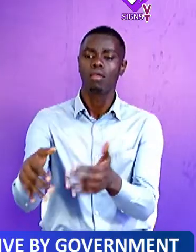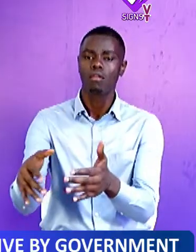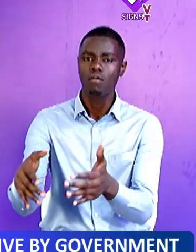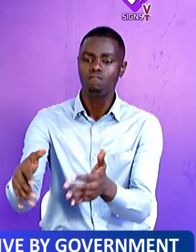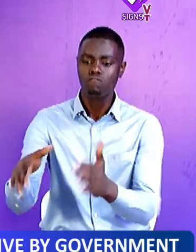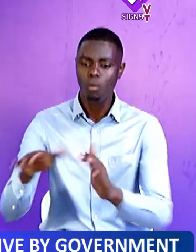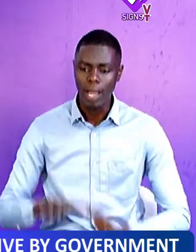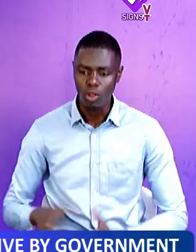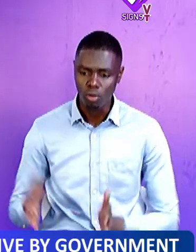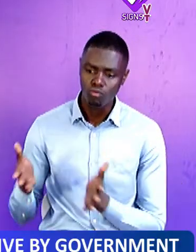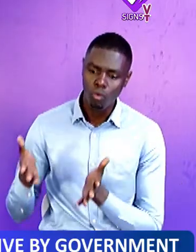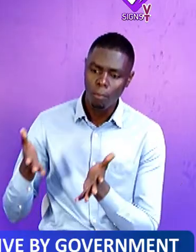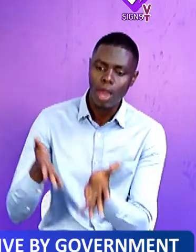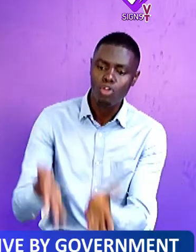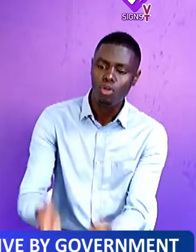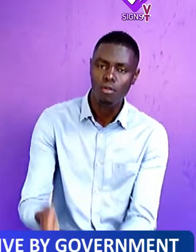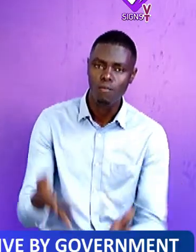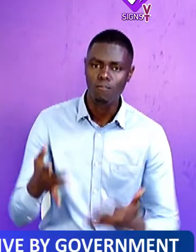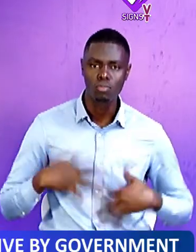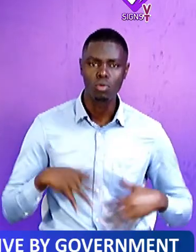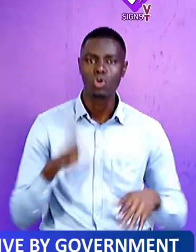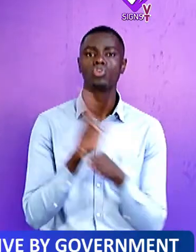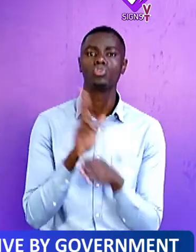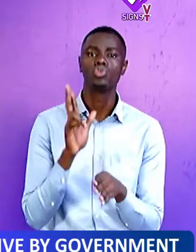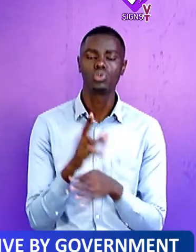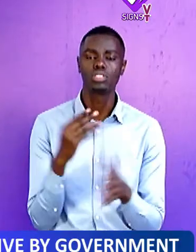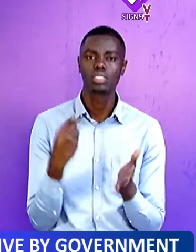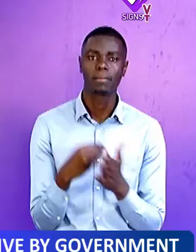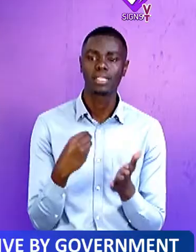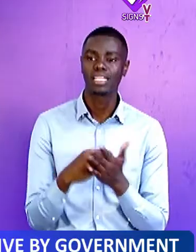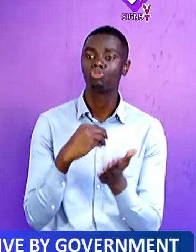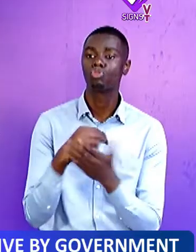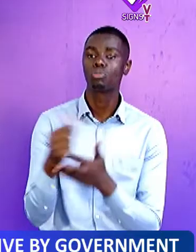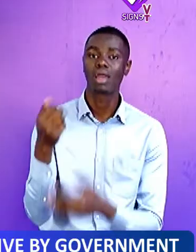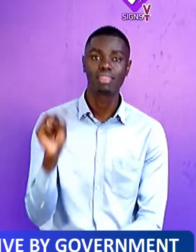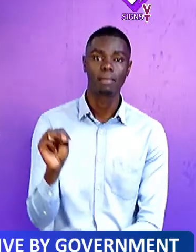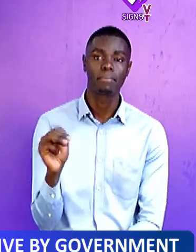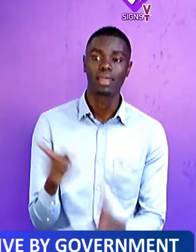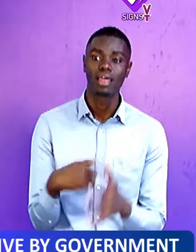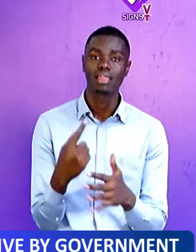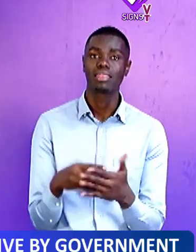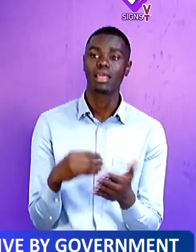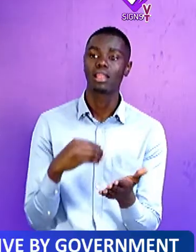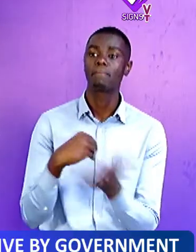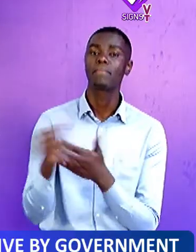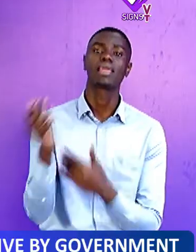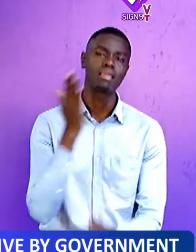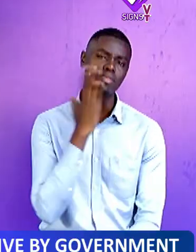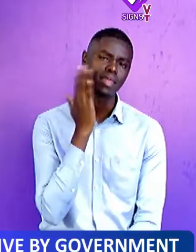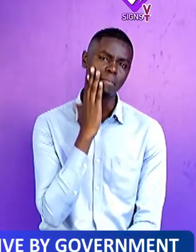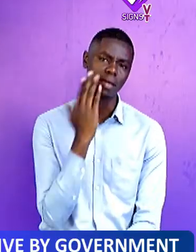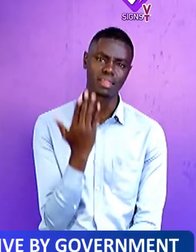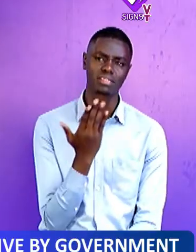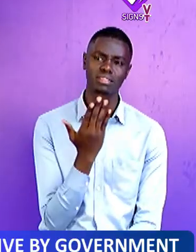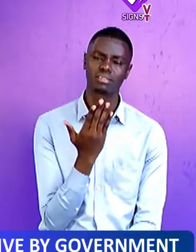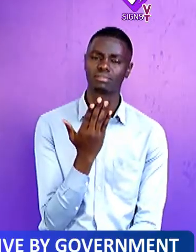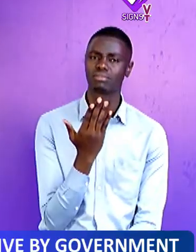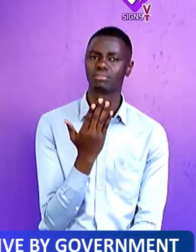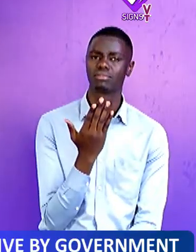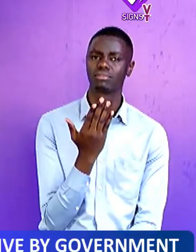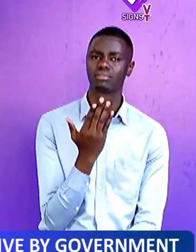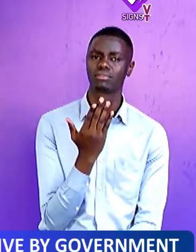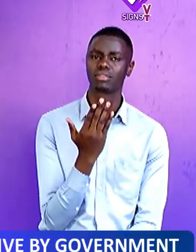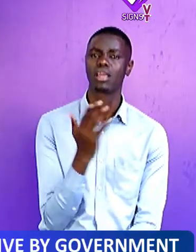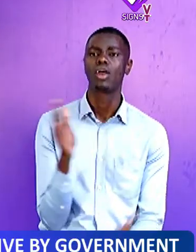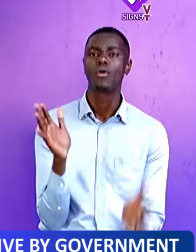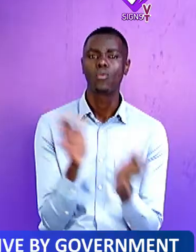for those people. So use that money, state money to bury them, then compensate their mothers. Are you getting my point? Yeah.